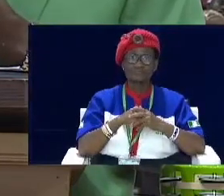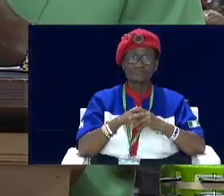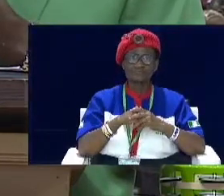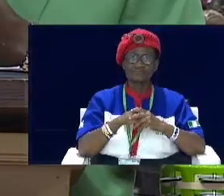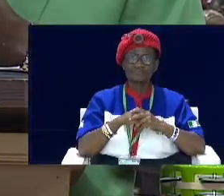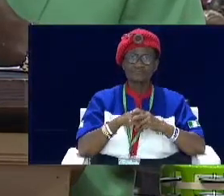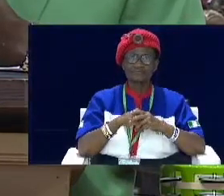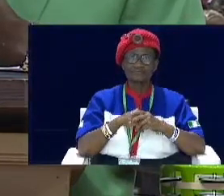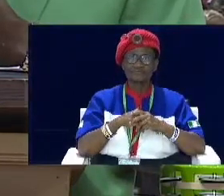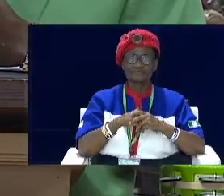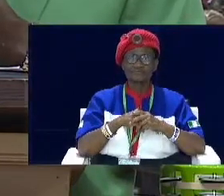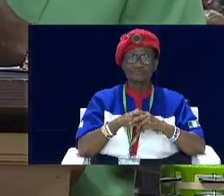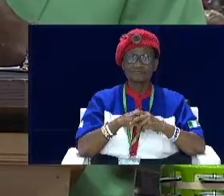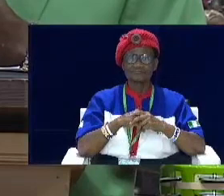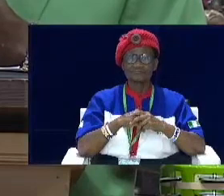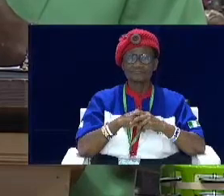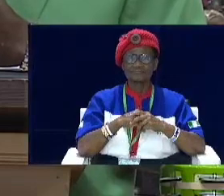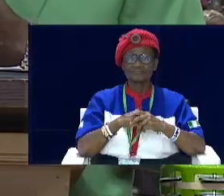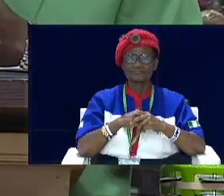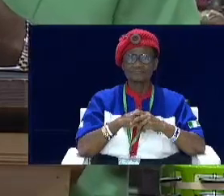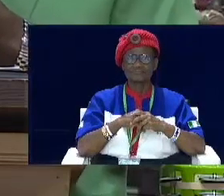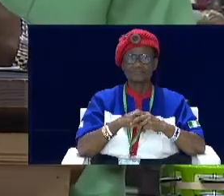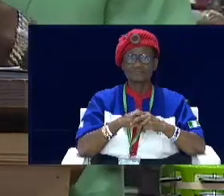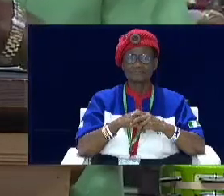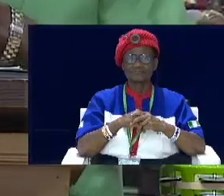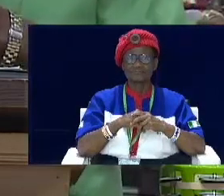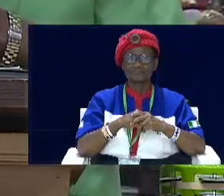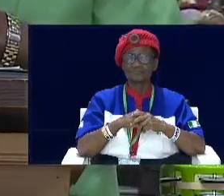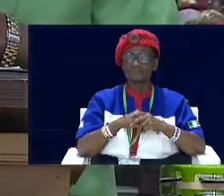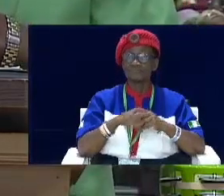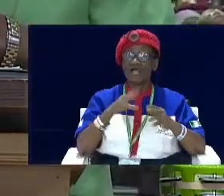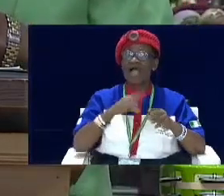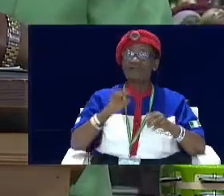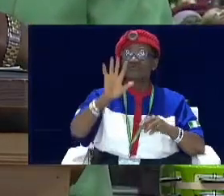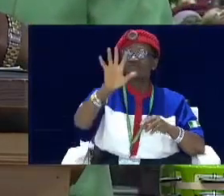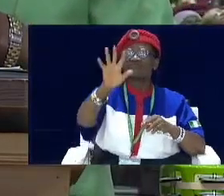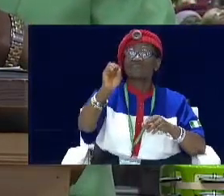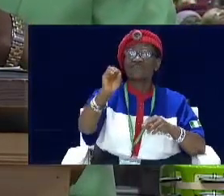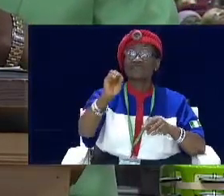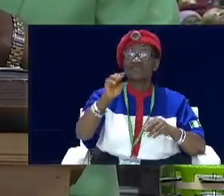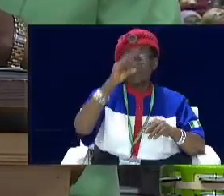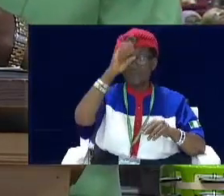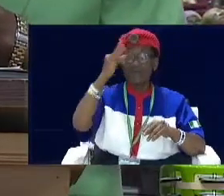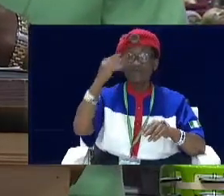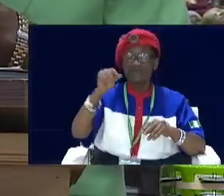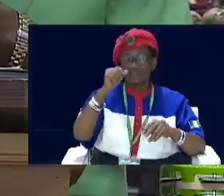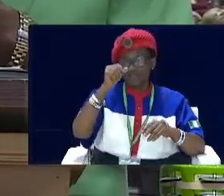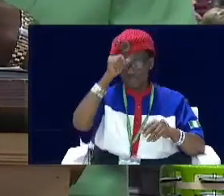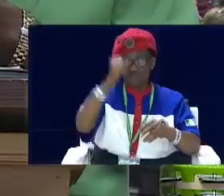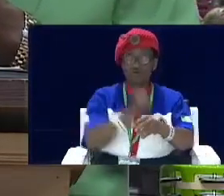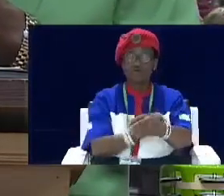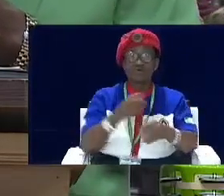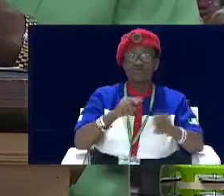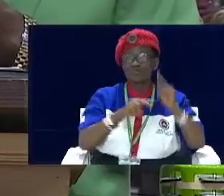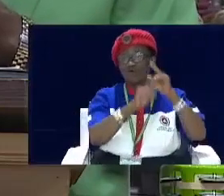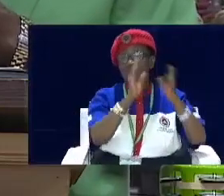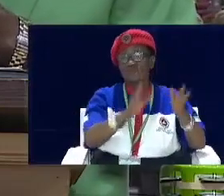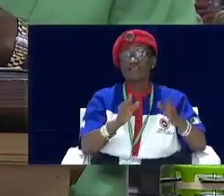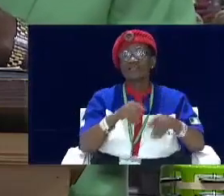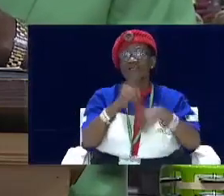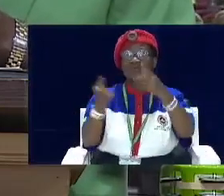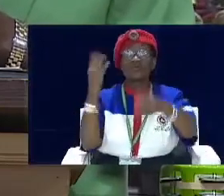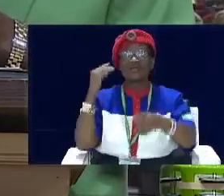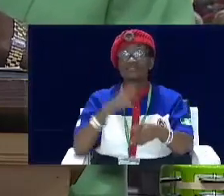o fi o sile awon mejeji si jumo nlo. And 50 men of the sons of the prophets went and stood to